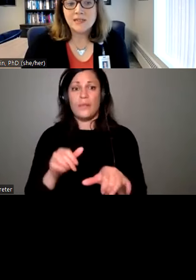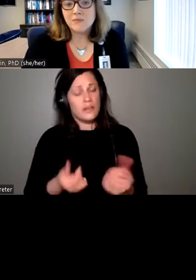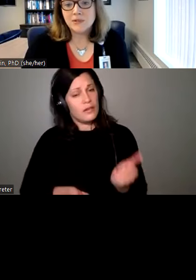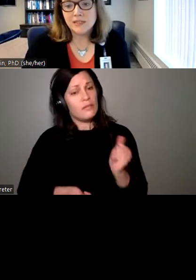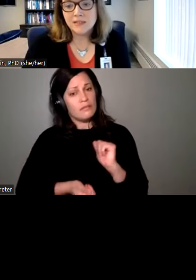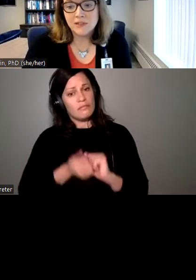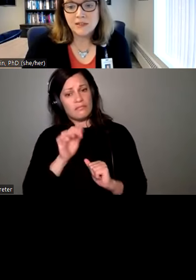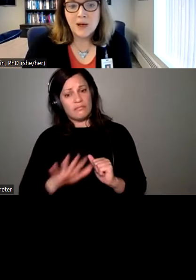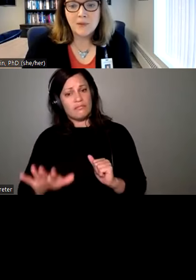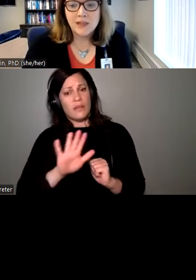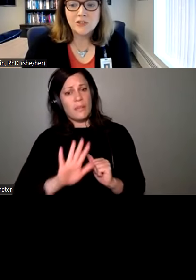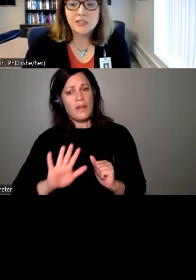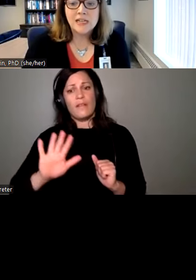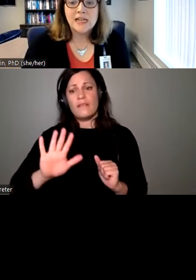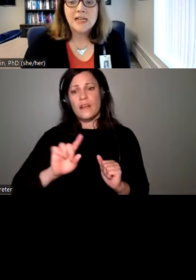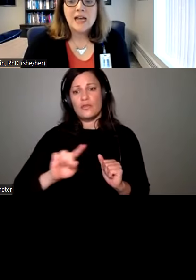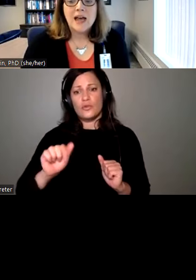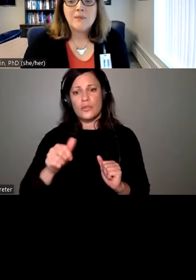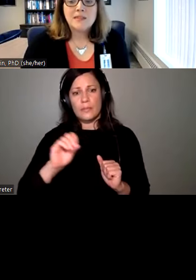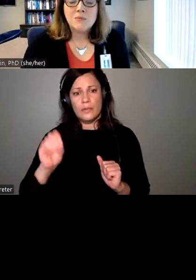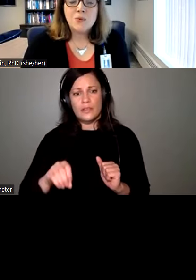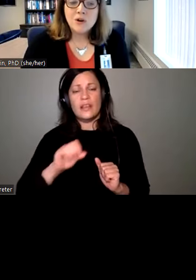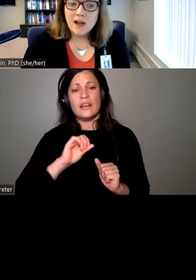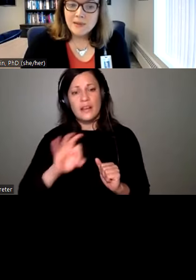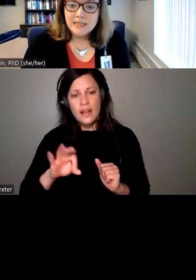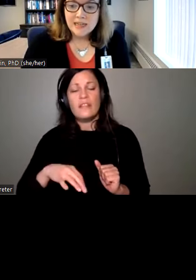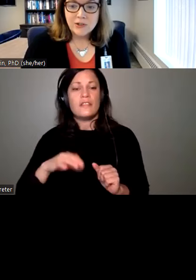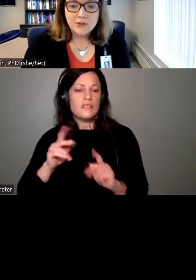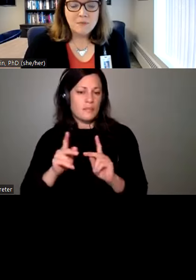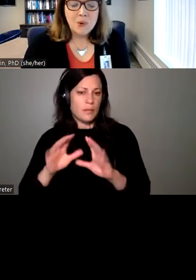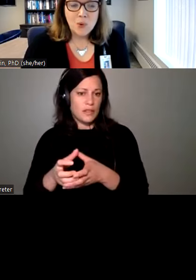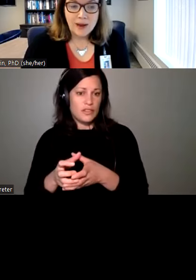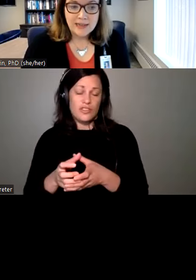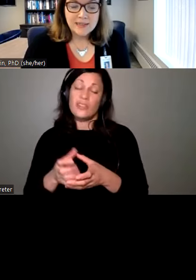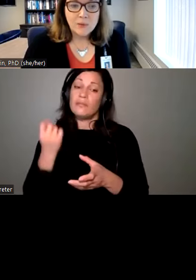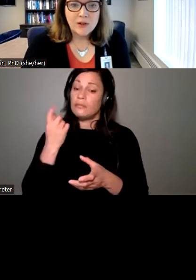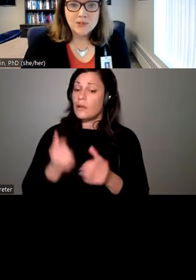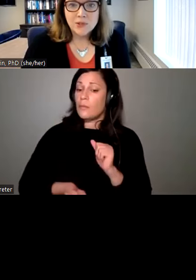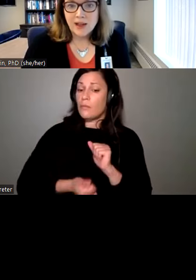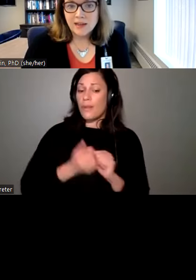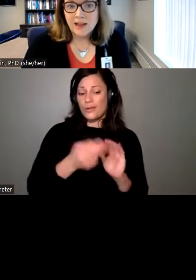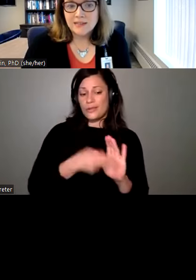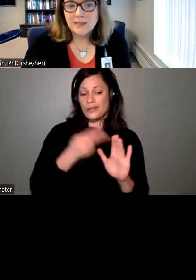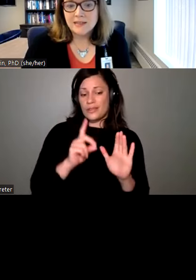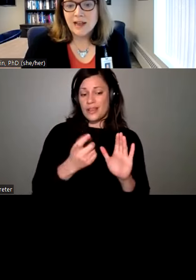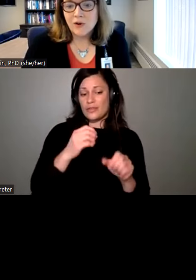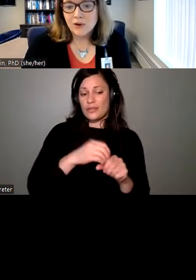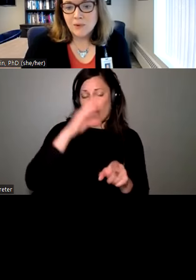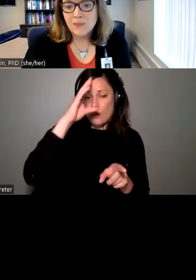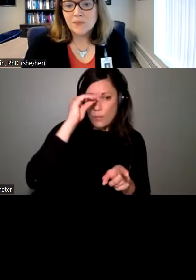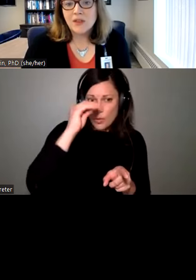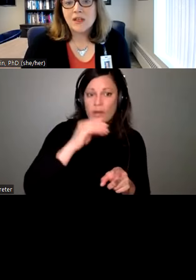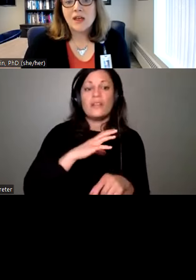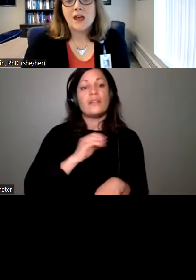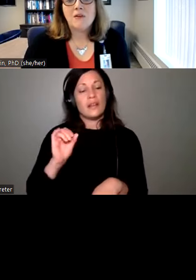5 to 10% of the population. Is more commonly diagnosed in boys, and we also recognize that it is